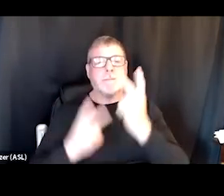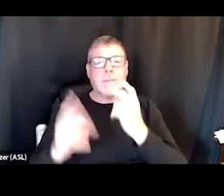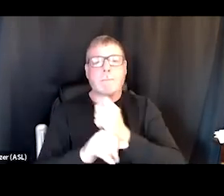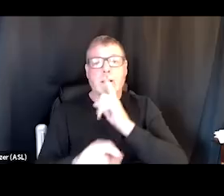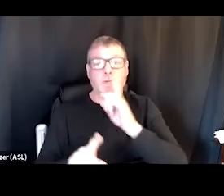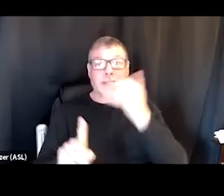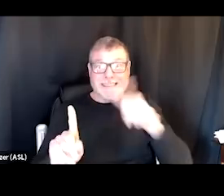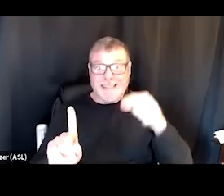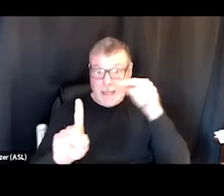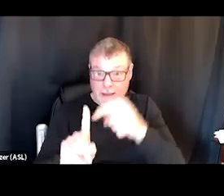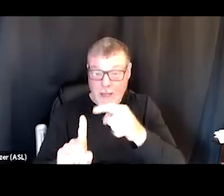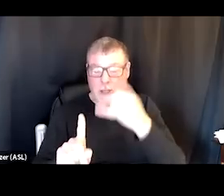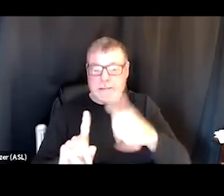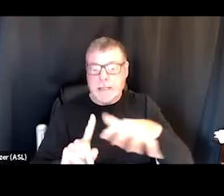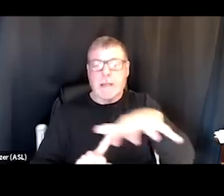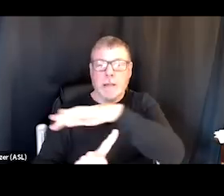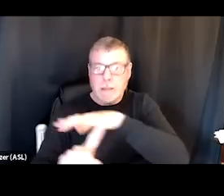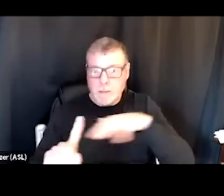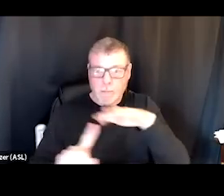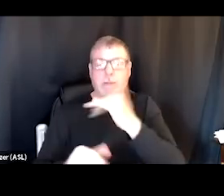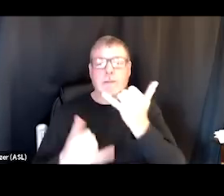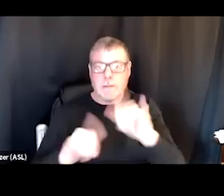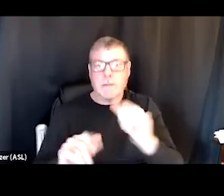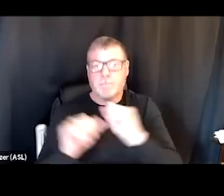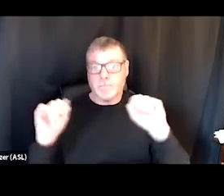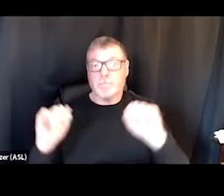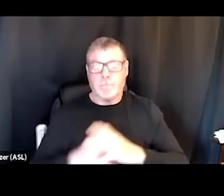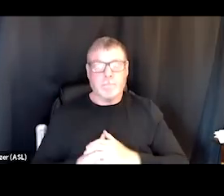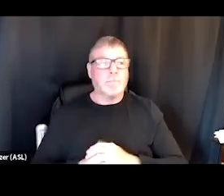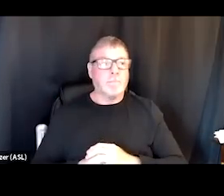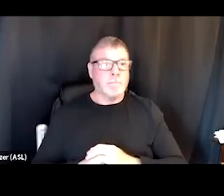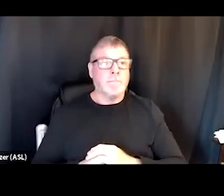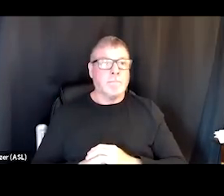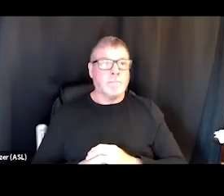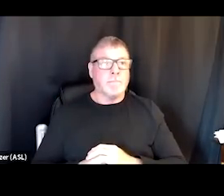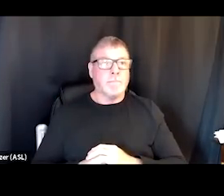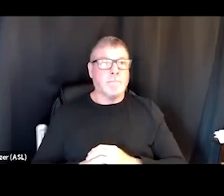they're still in the neighborhood, they're still safe. Next slide.